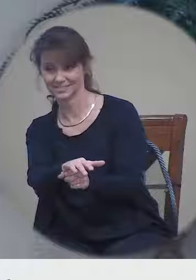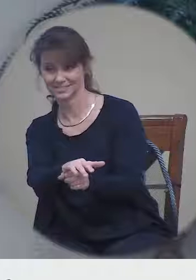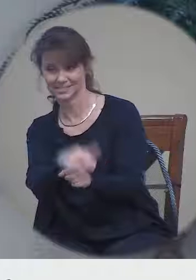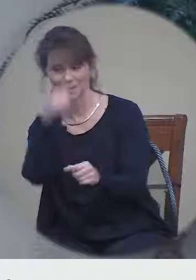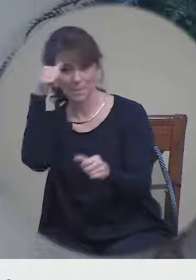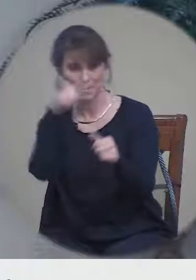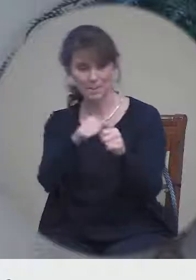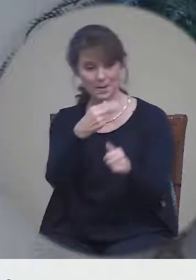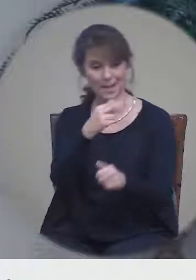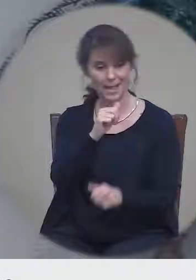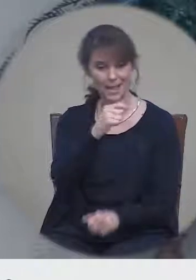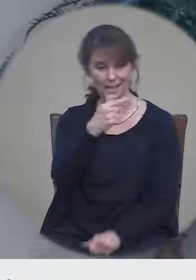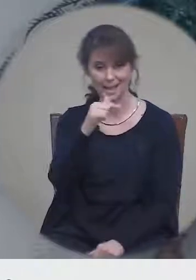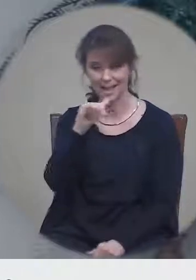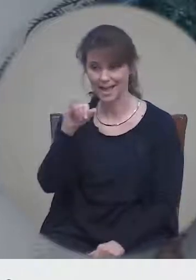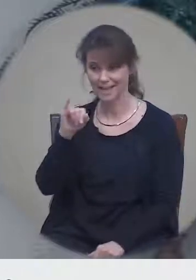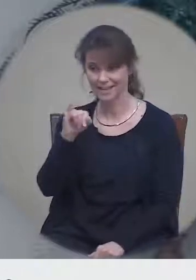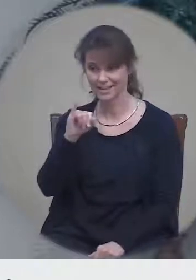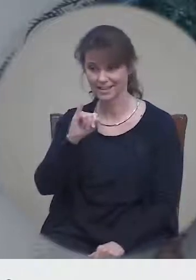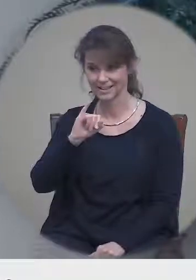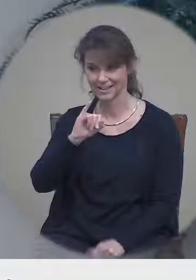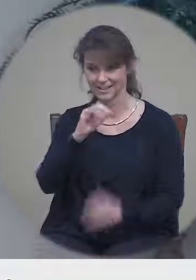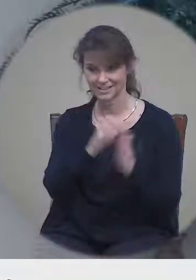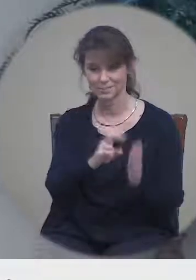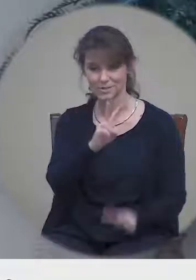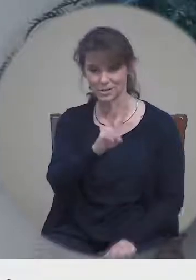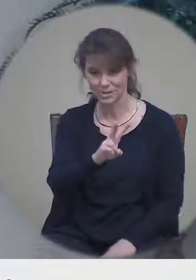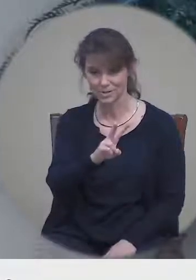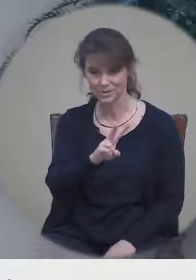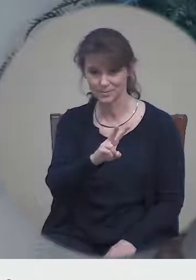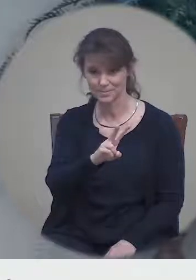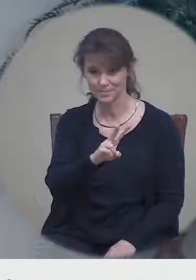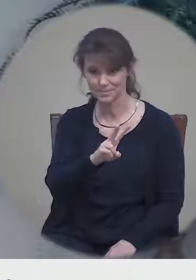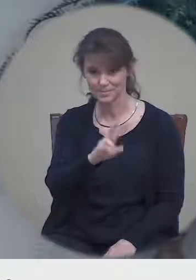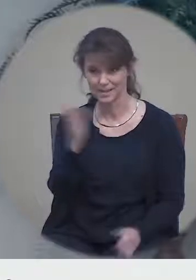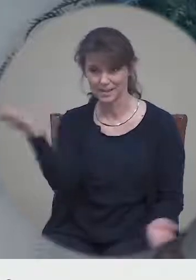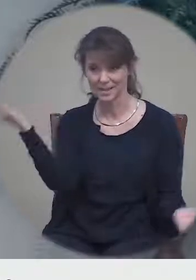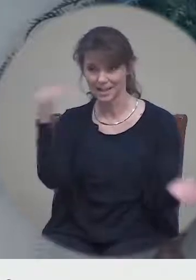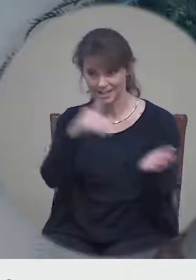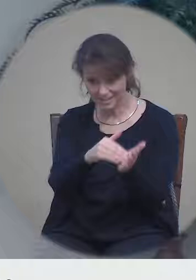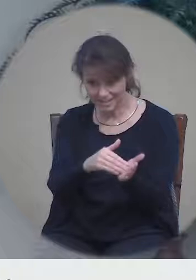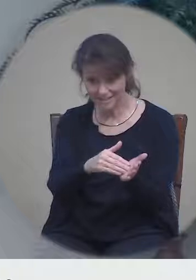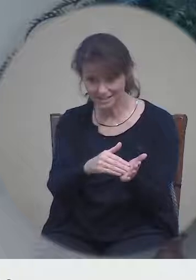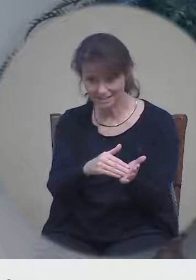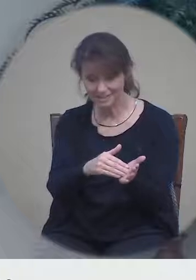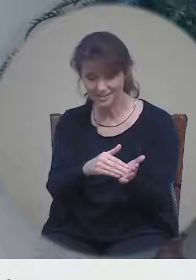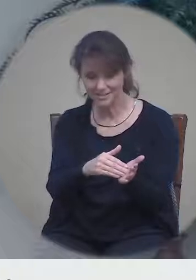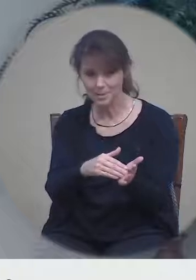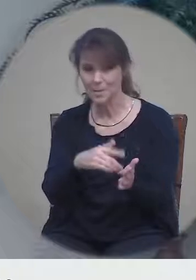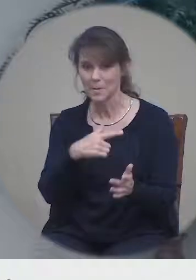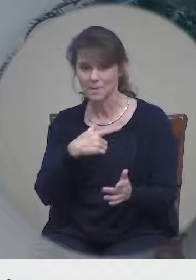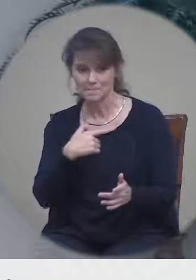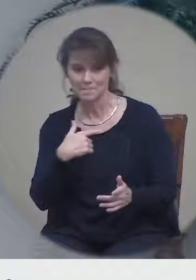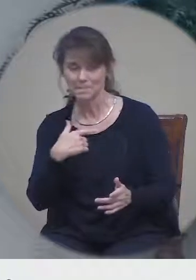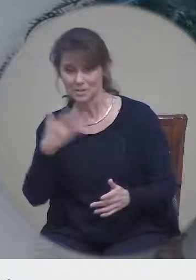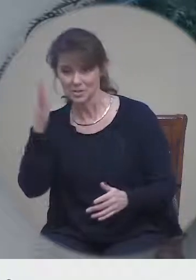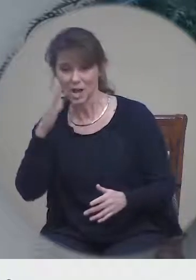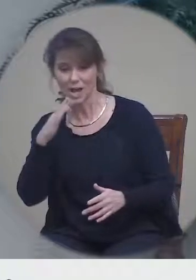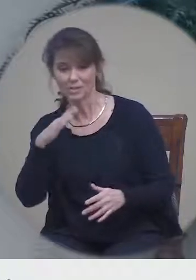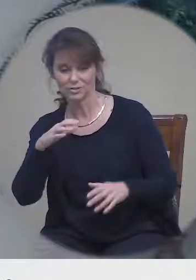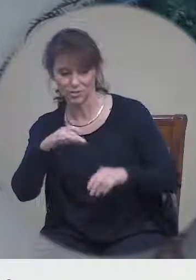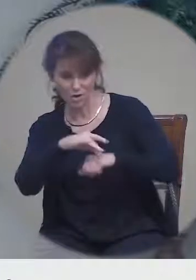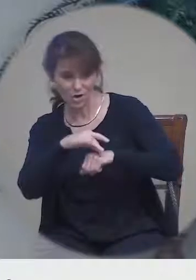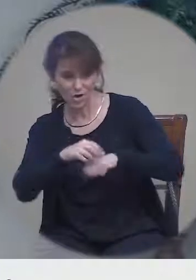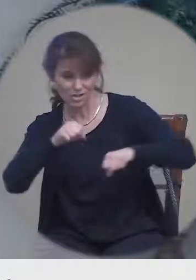chapter. Here's what he said. "Yet once more I shake not only the earth, but also